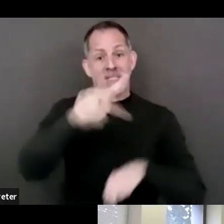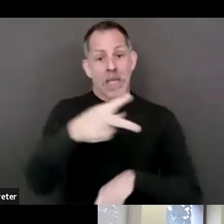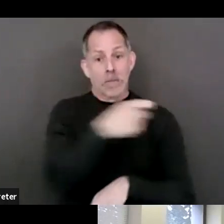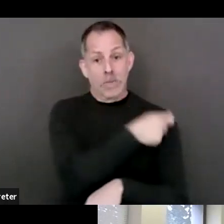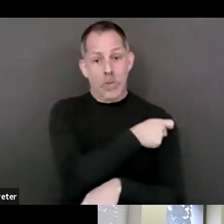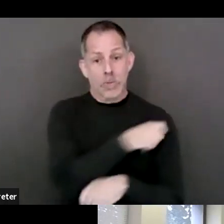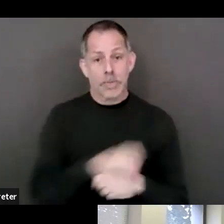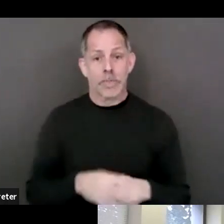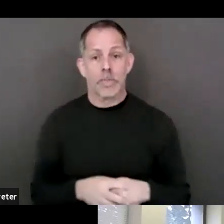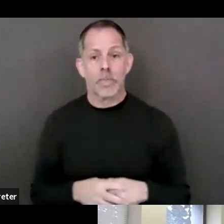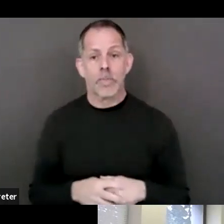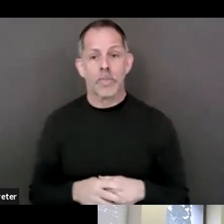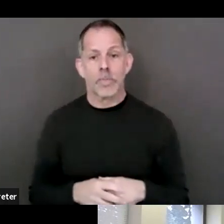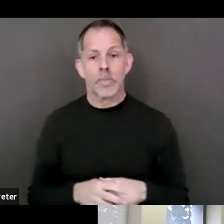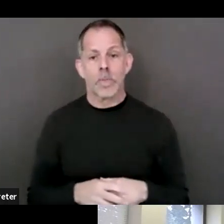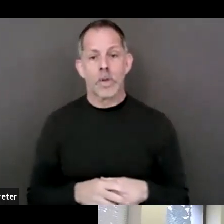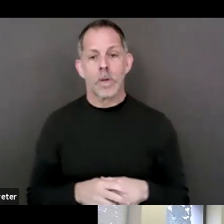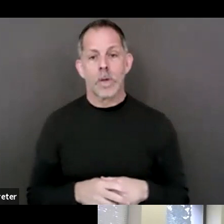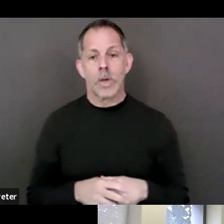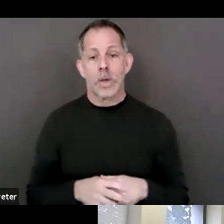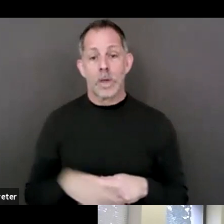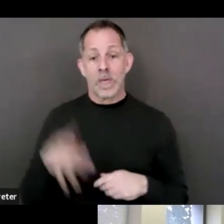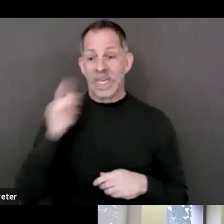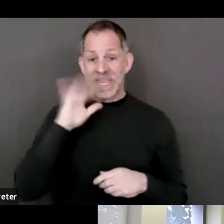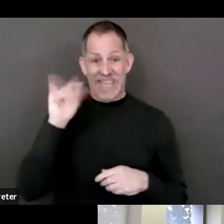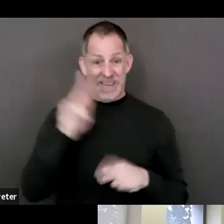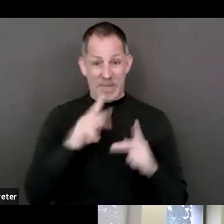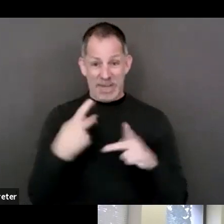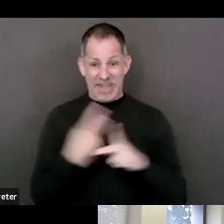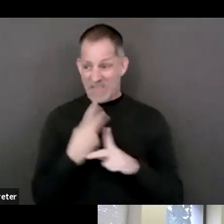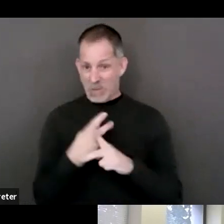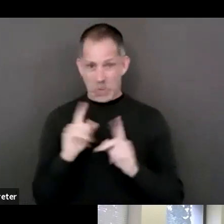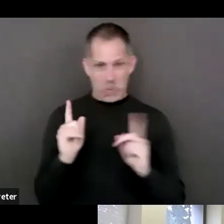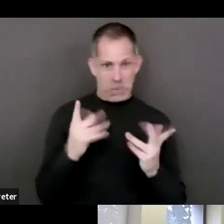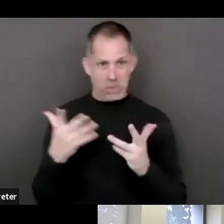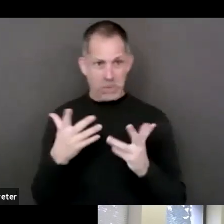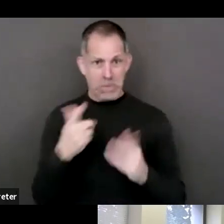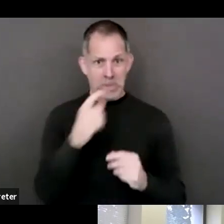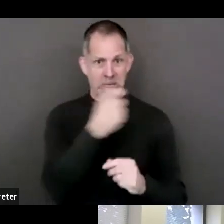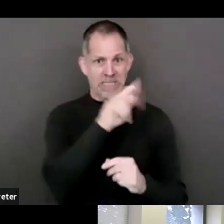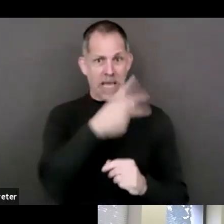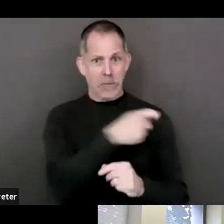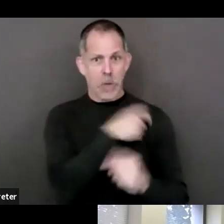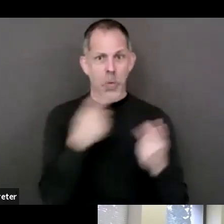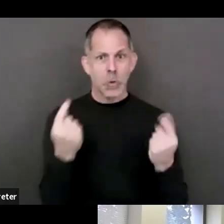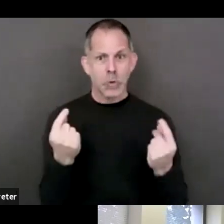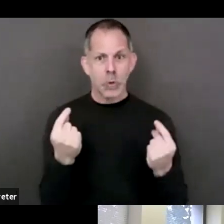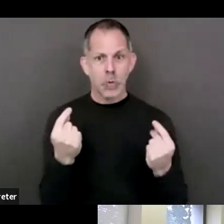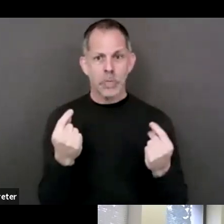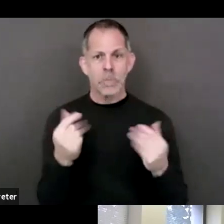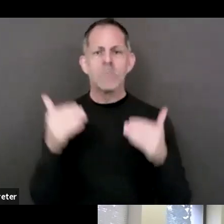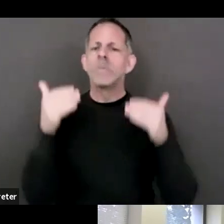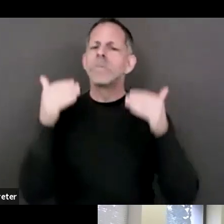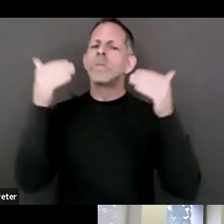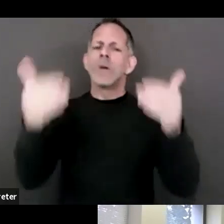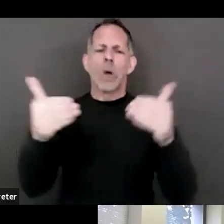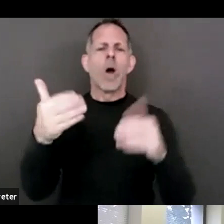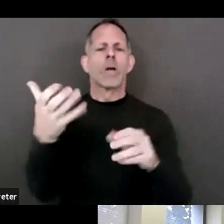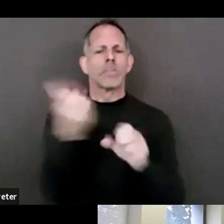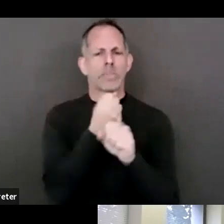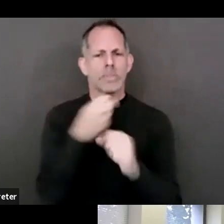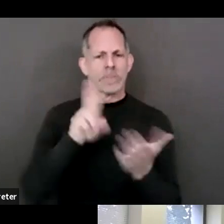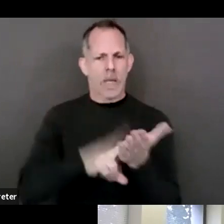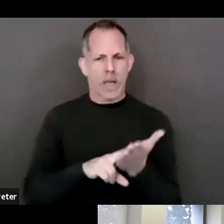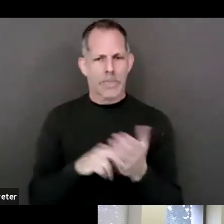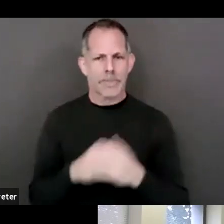If you received your first dose at one of our mass vac sites, you should still sign up through the email that we send you as a reminder to make your second